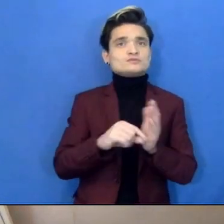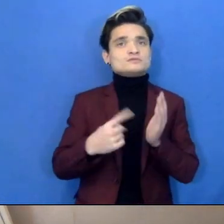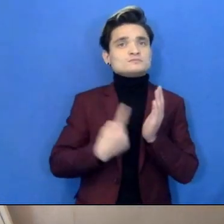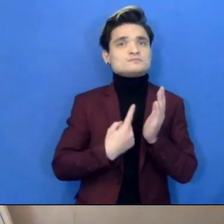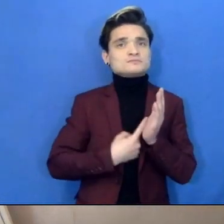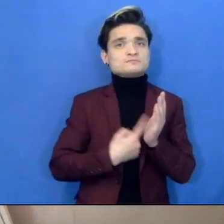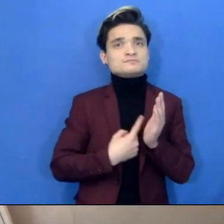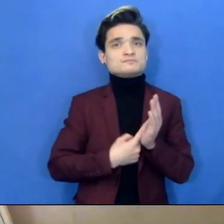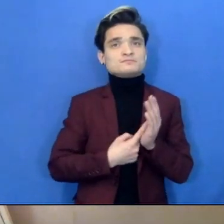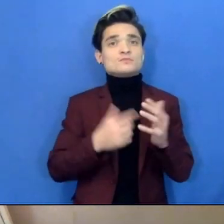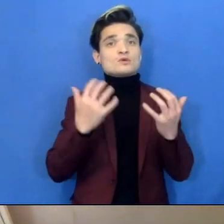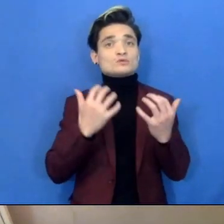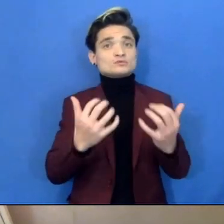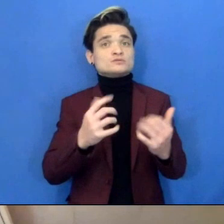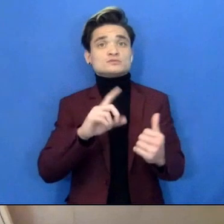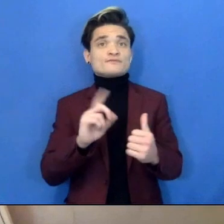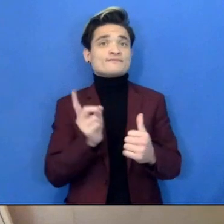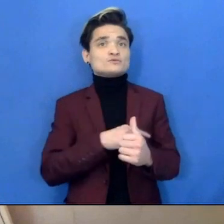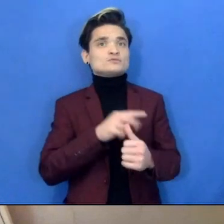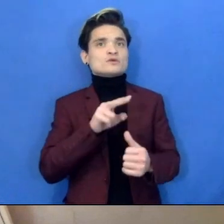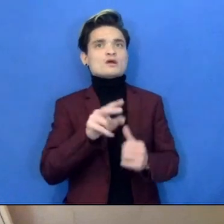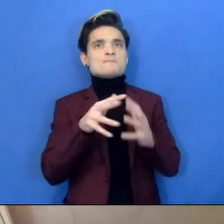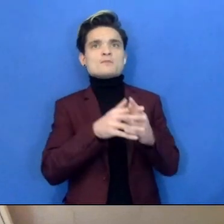That's amazing. Secondly is